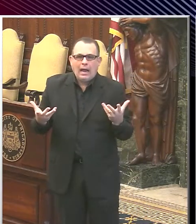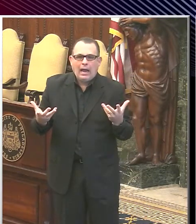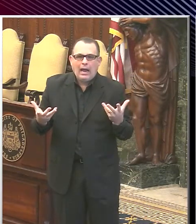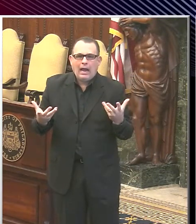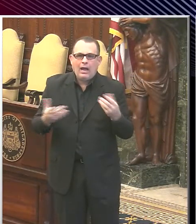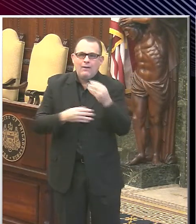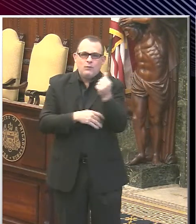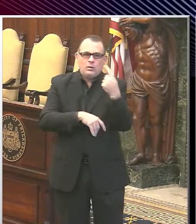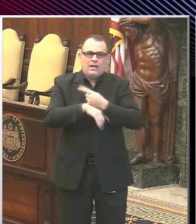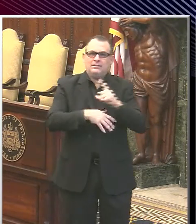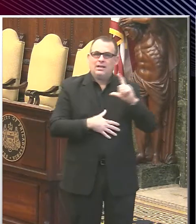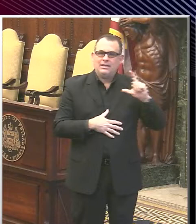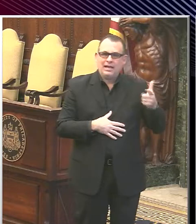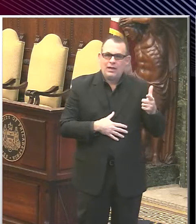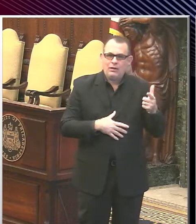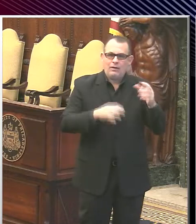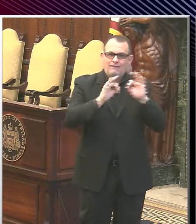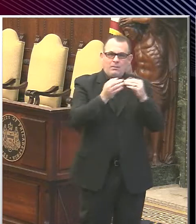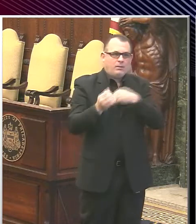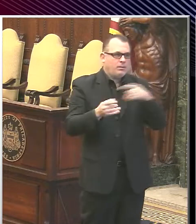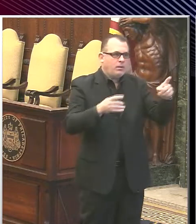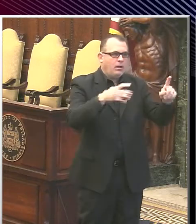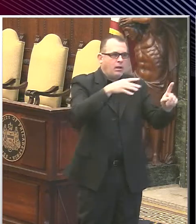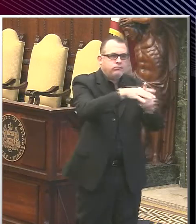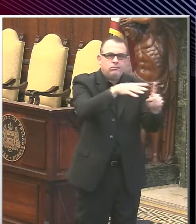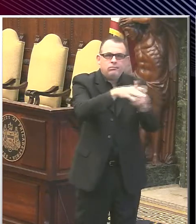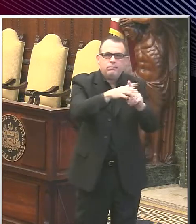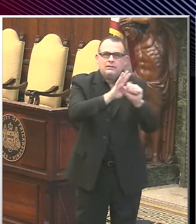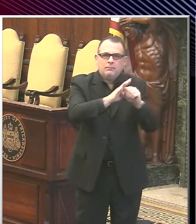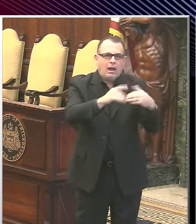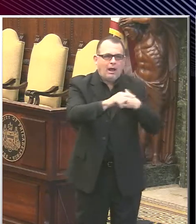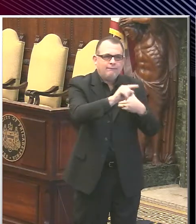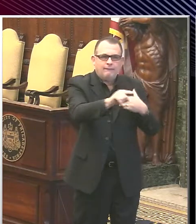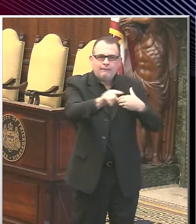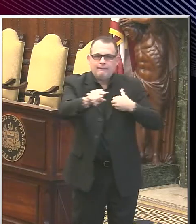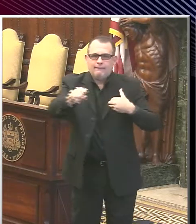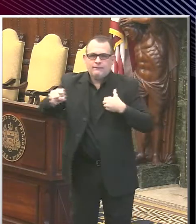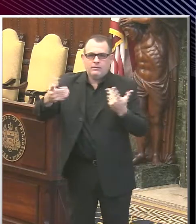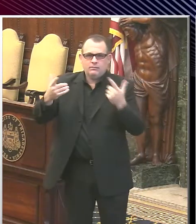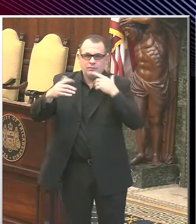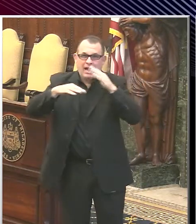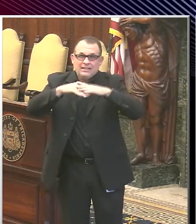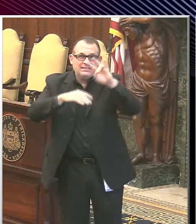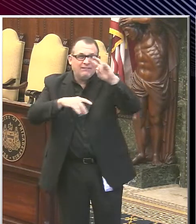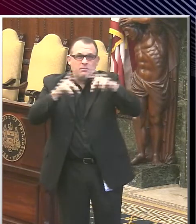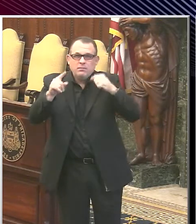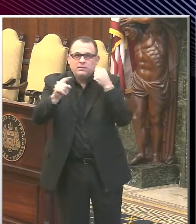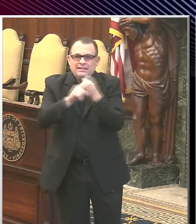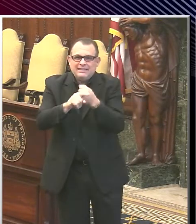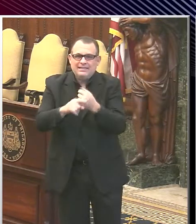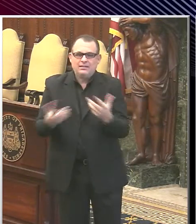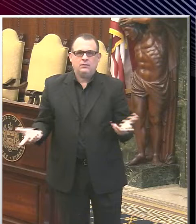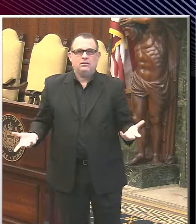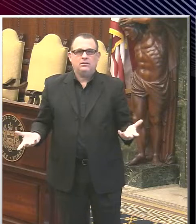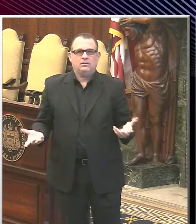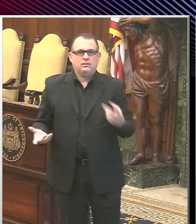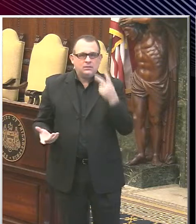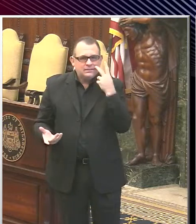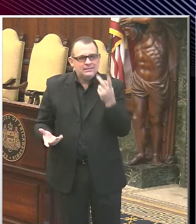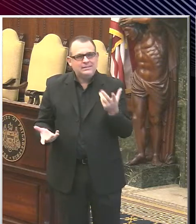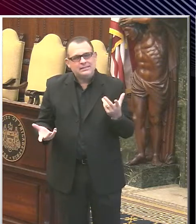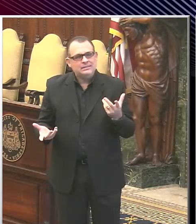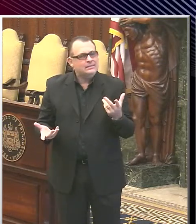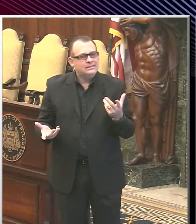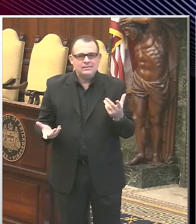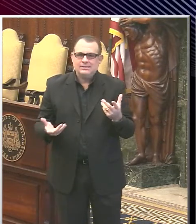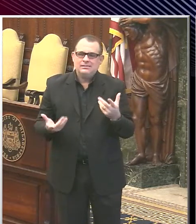started developing symptoms, and at this point, at least 7 others at that gathering have already tested positive. Stories like that happen